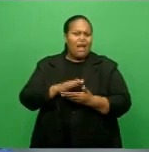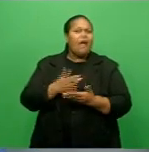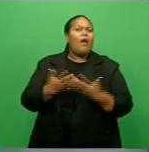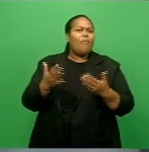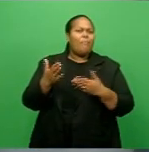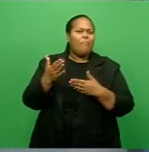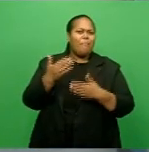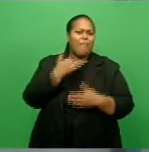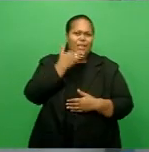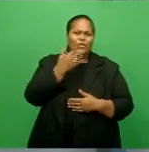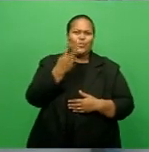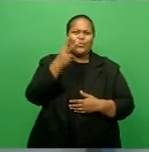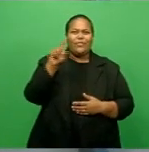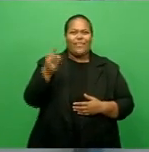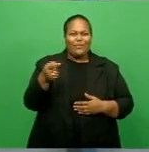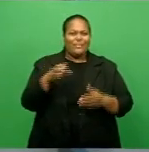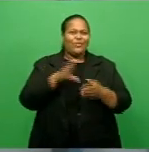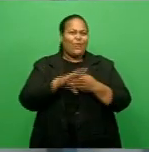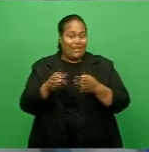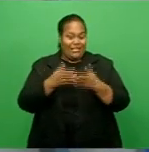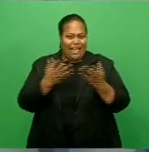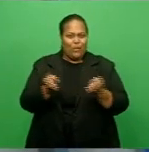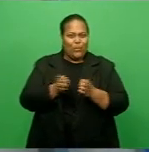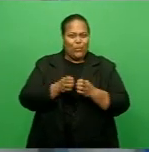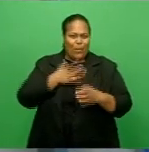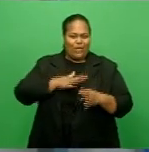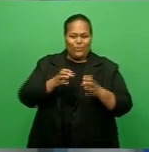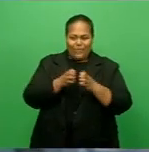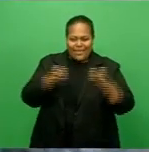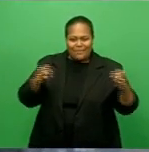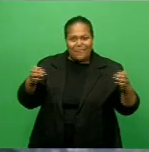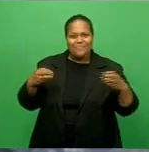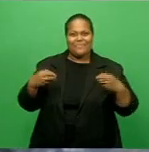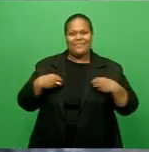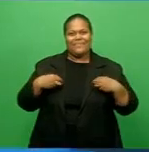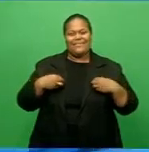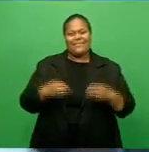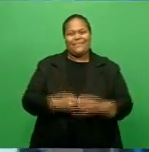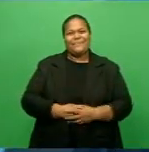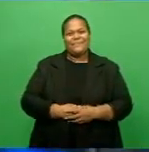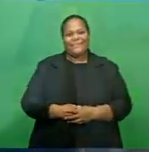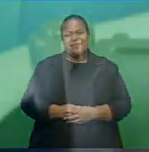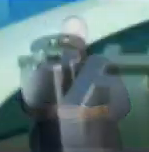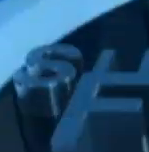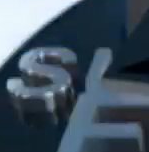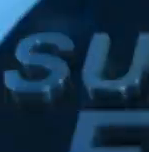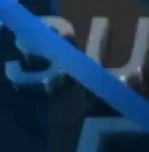expand the business. Chasai Nununga, FBC News.